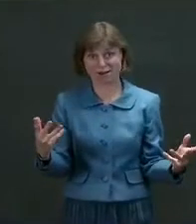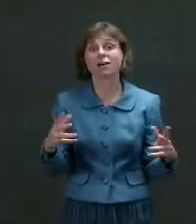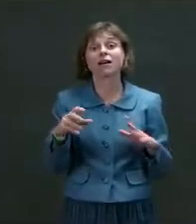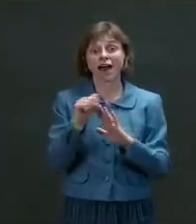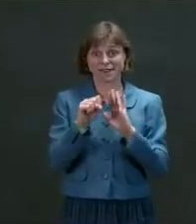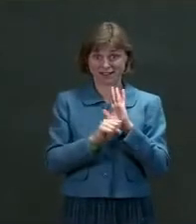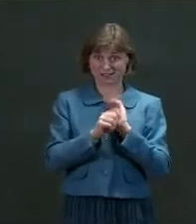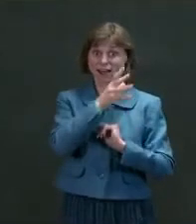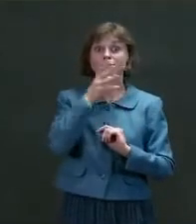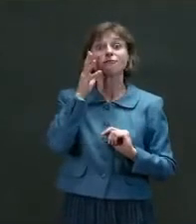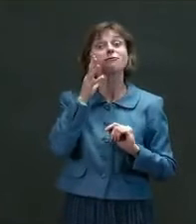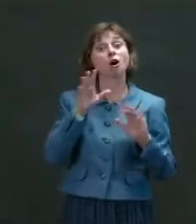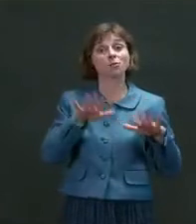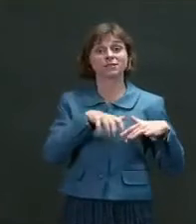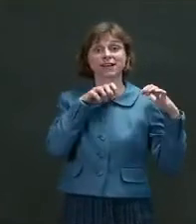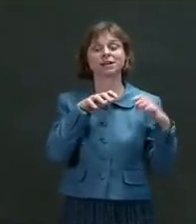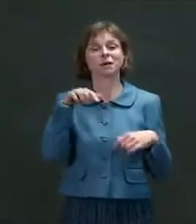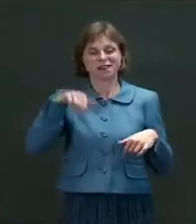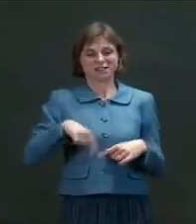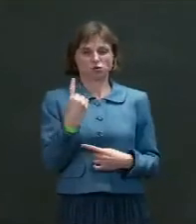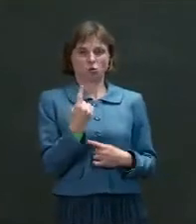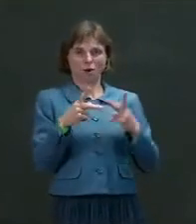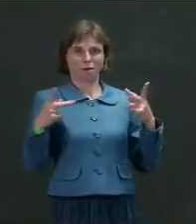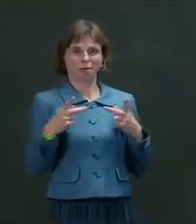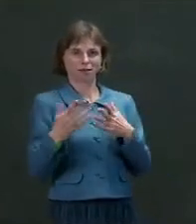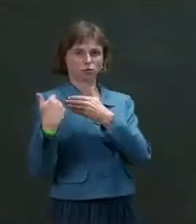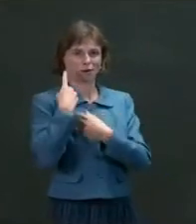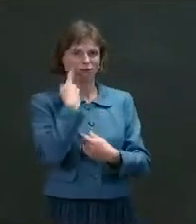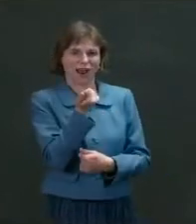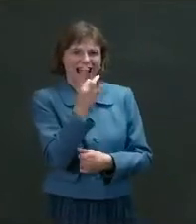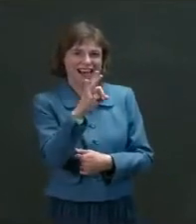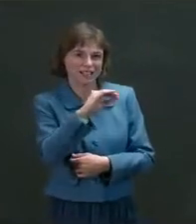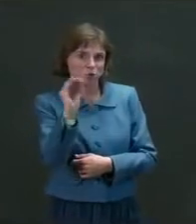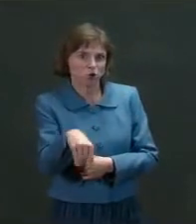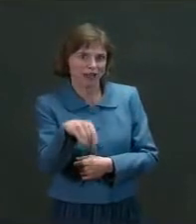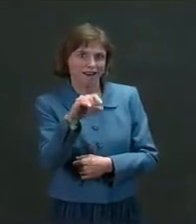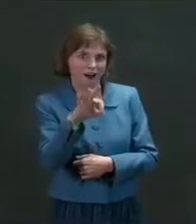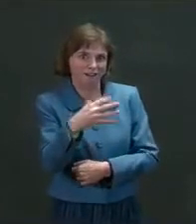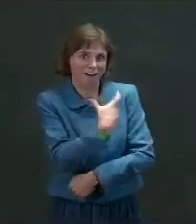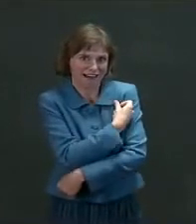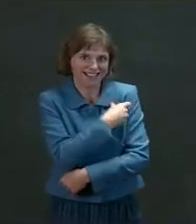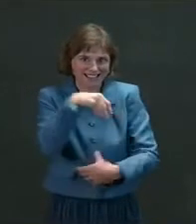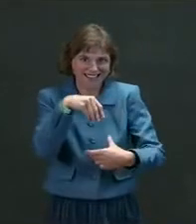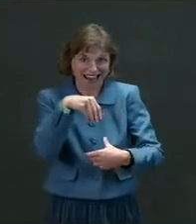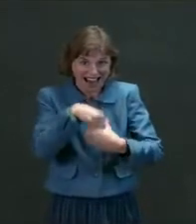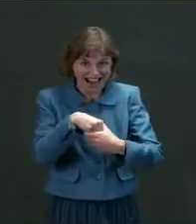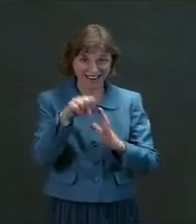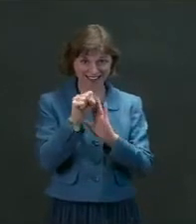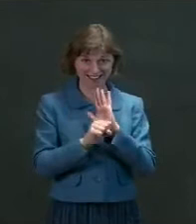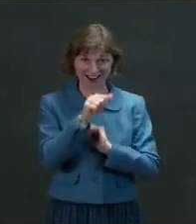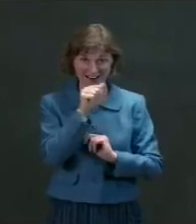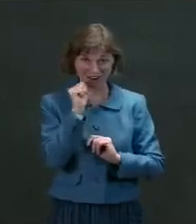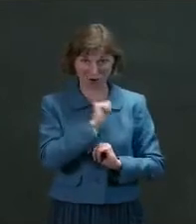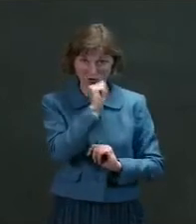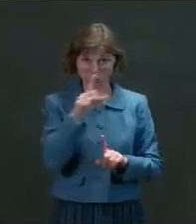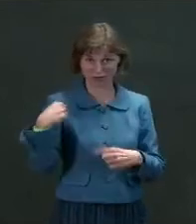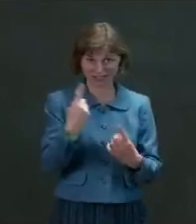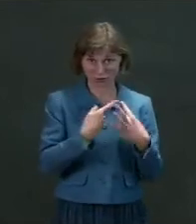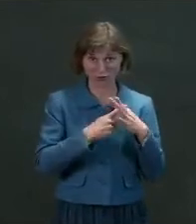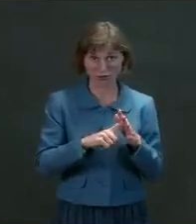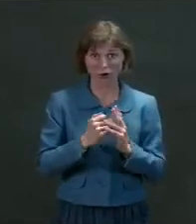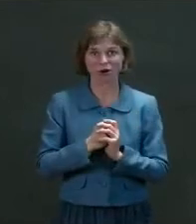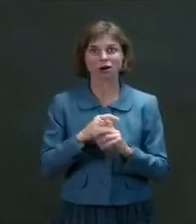responsible for over 18% of all of the vaccines delivered in Arizona since we started. Our full capacity though here